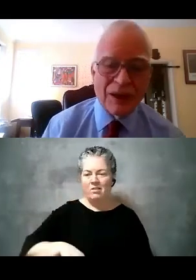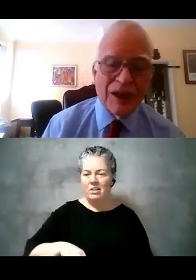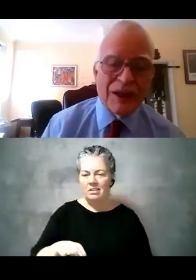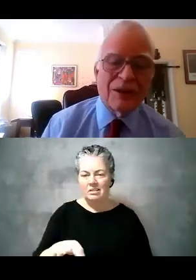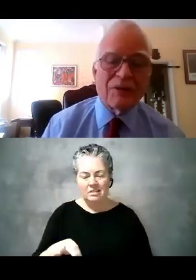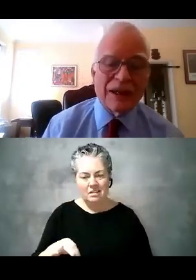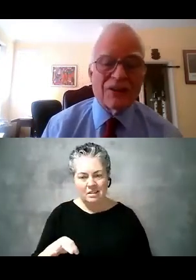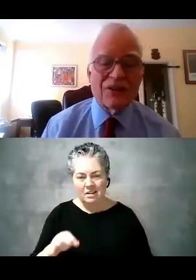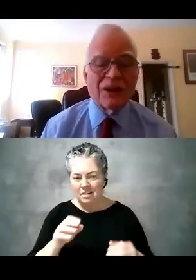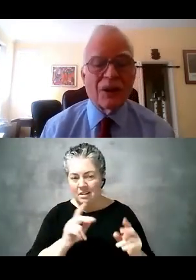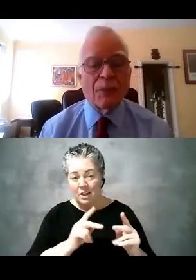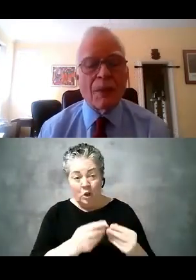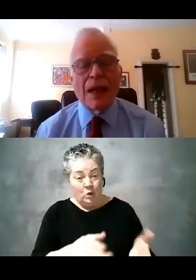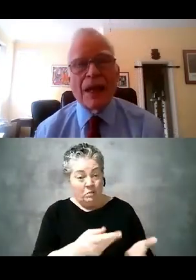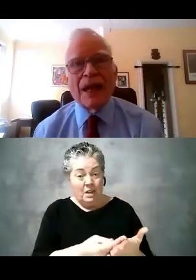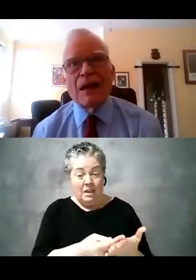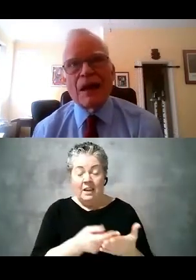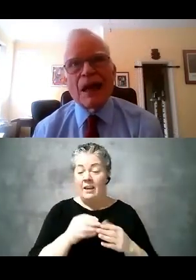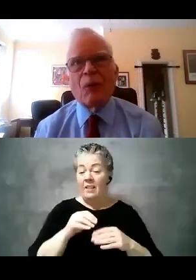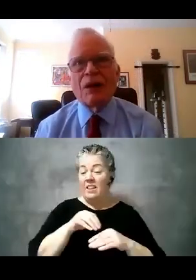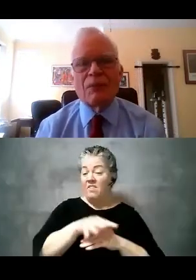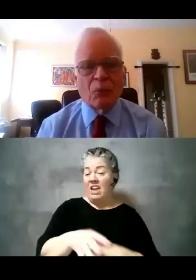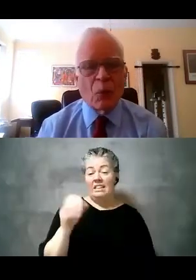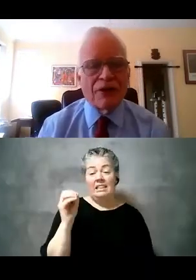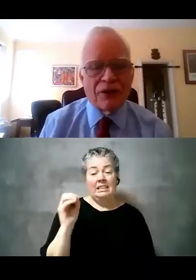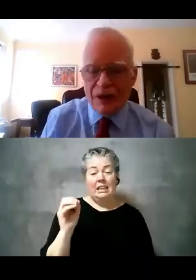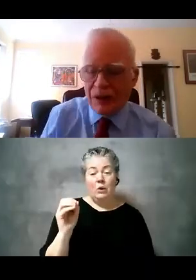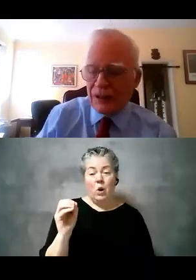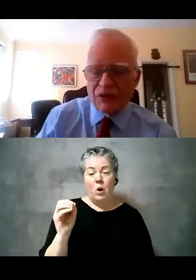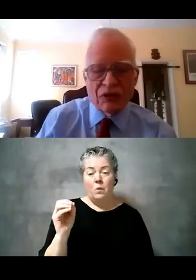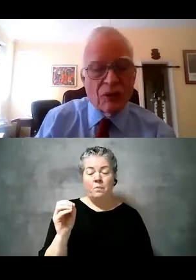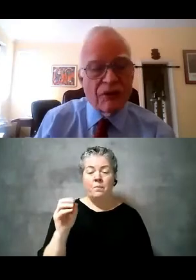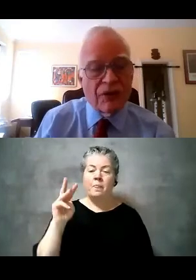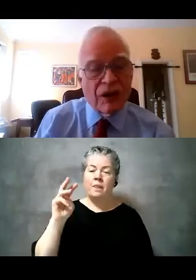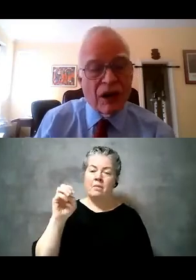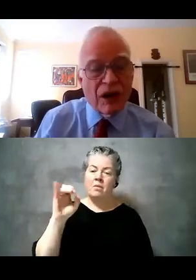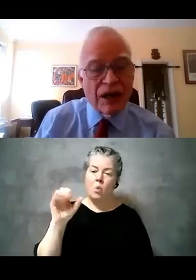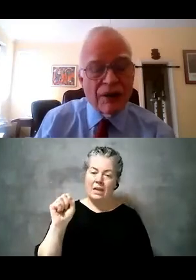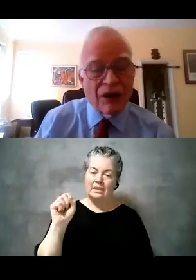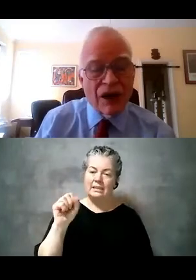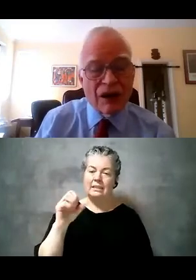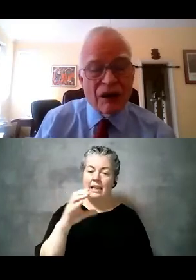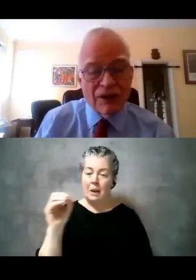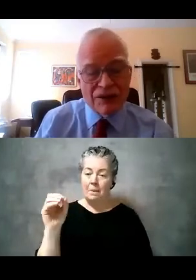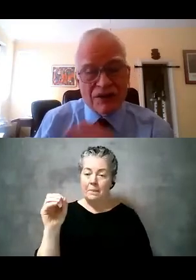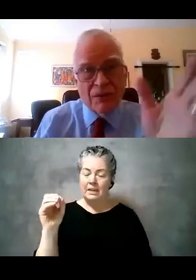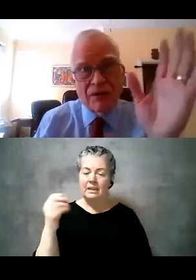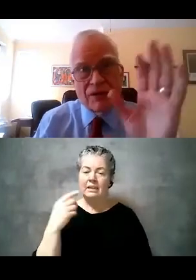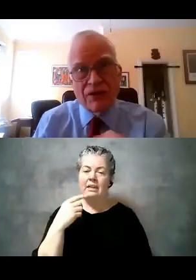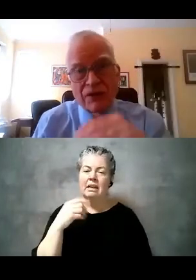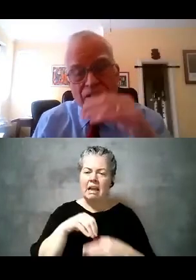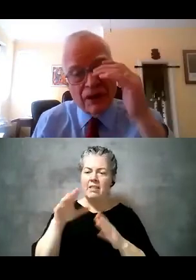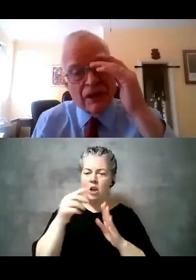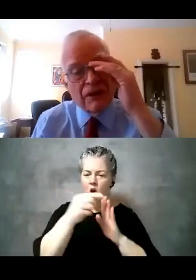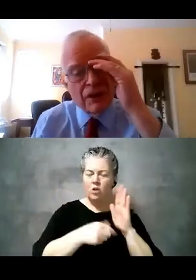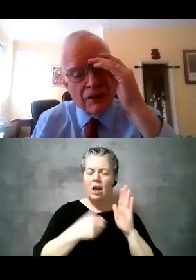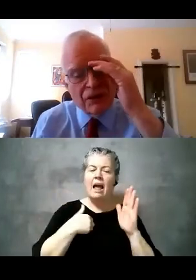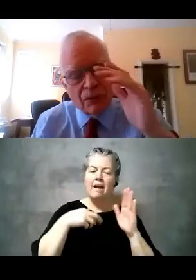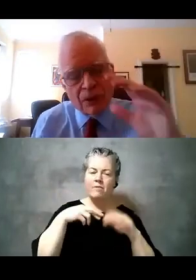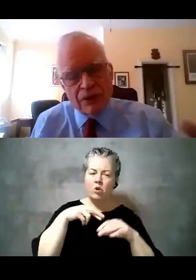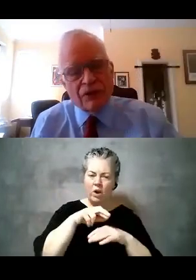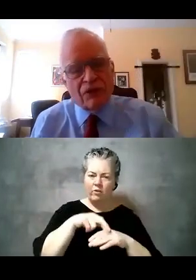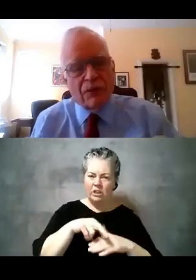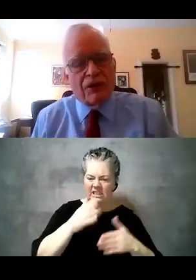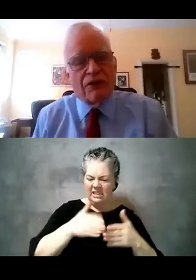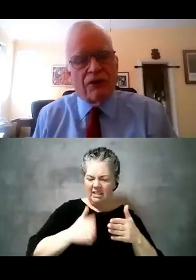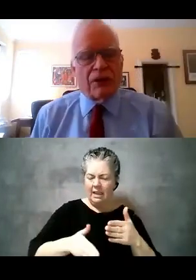lose, but the effect is 0. And what Weiss and company showed in their article, I've got some references at the end in this.